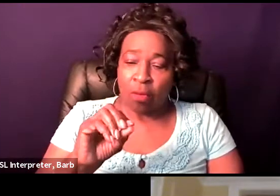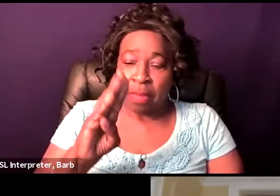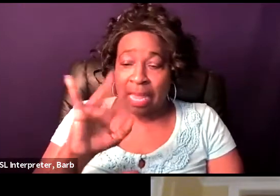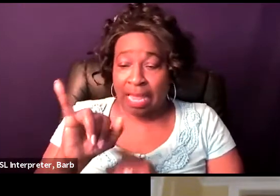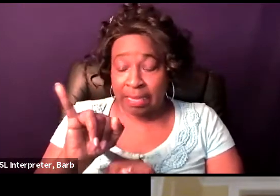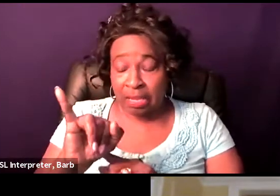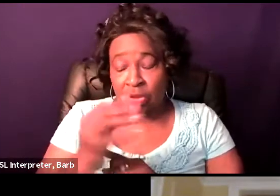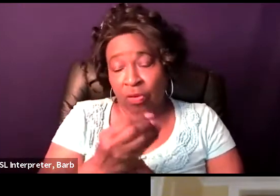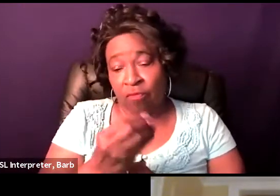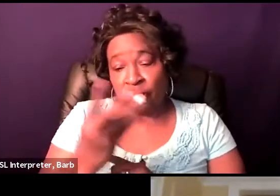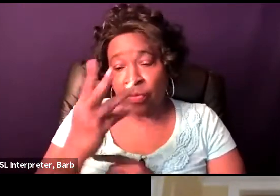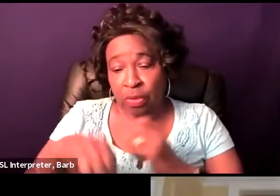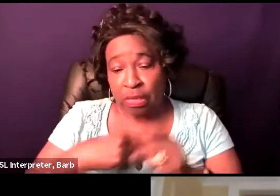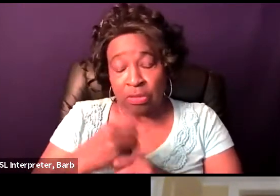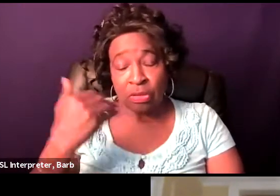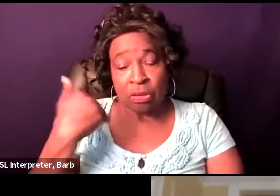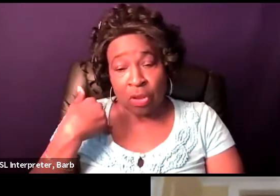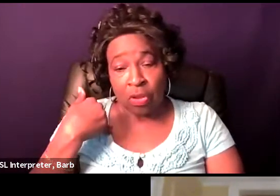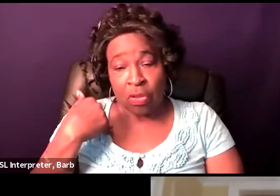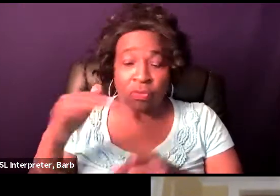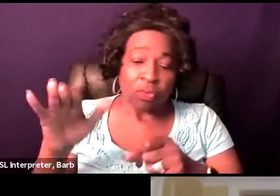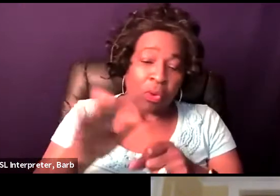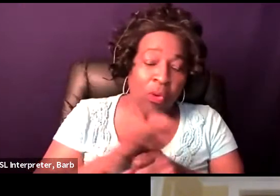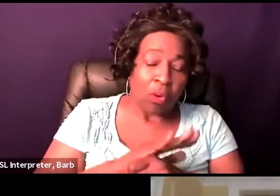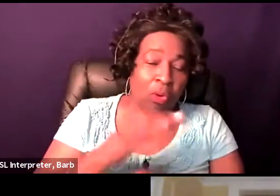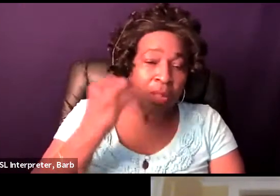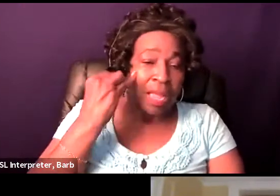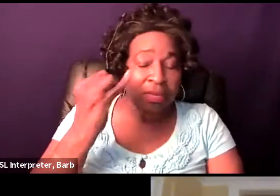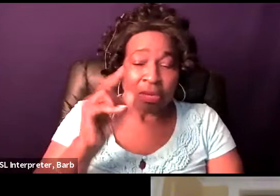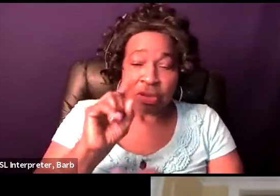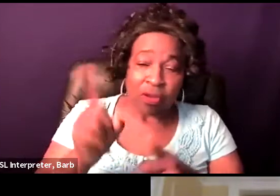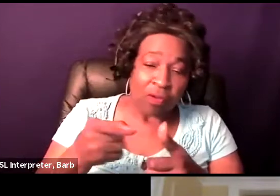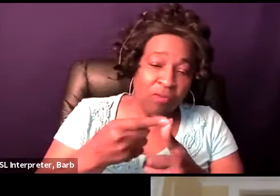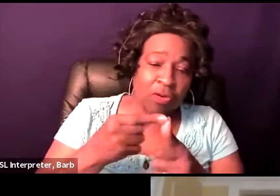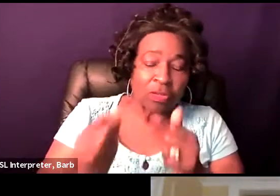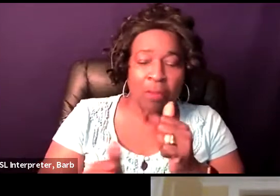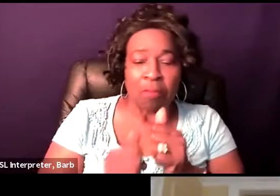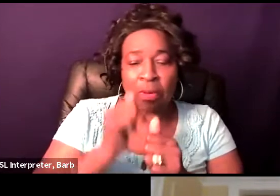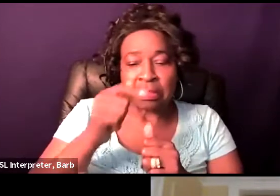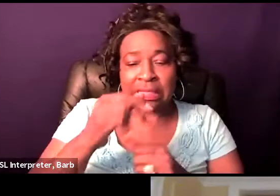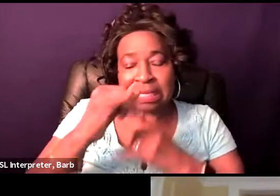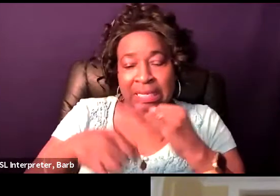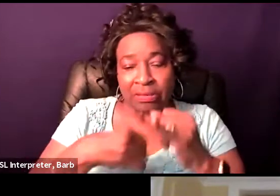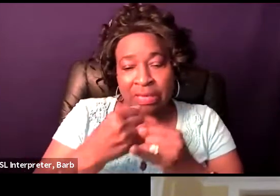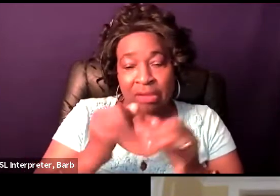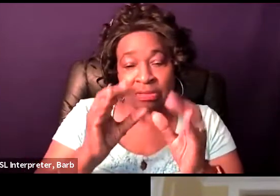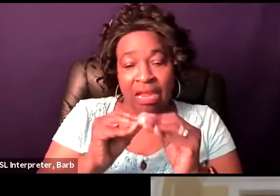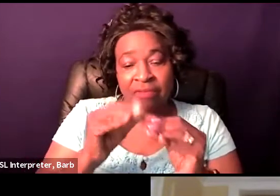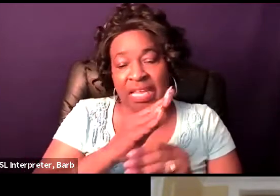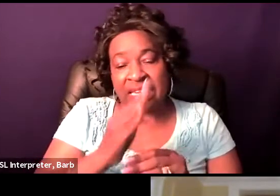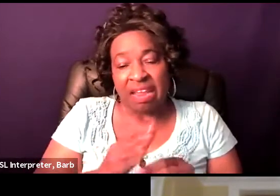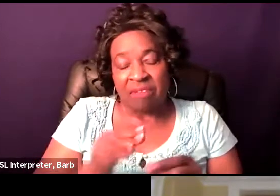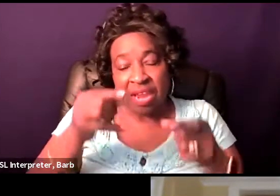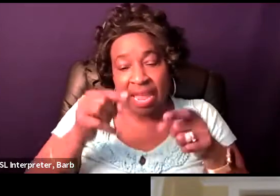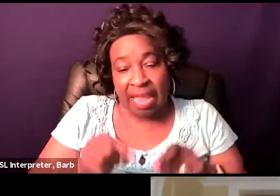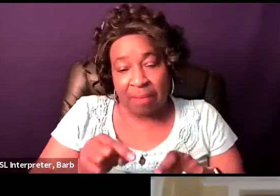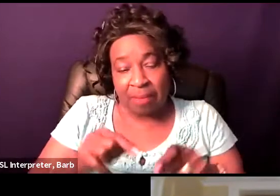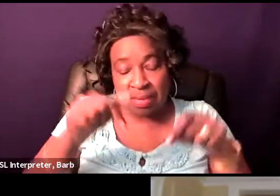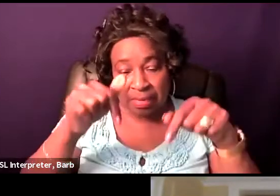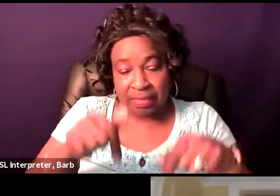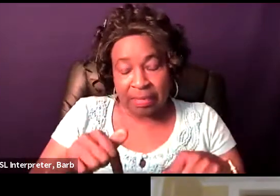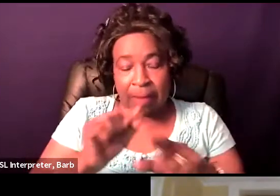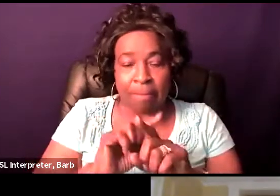idea is that, first of all, most of these international conferences never happen on the continent, but